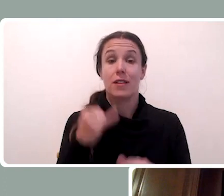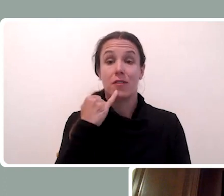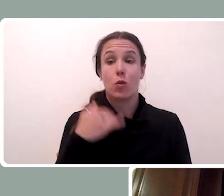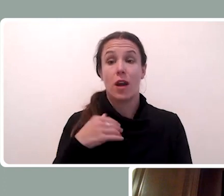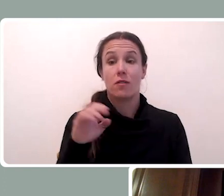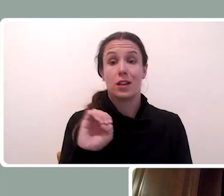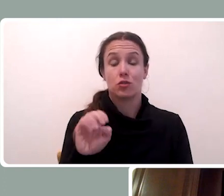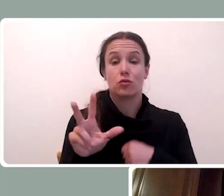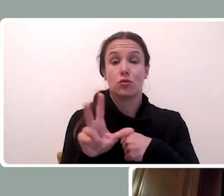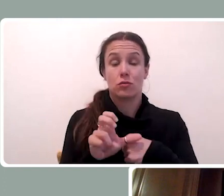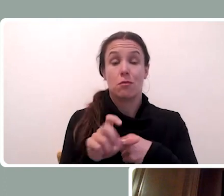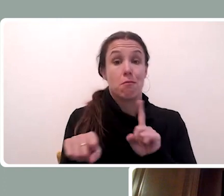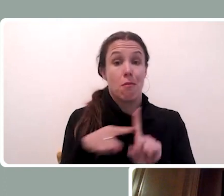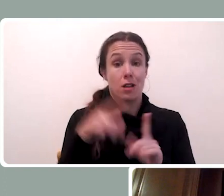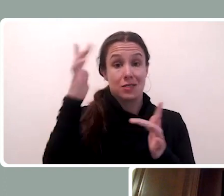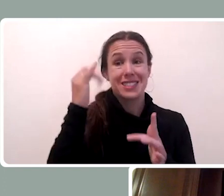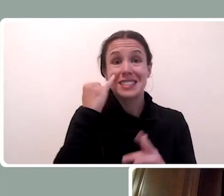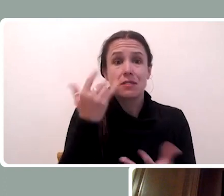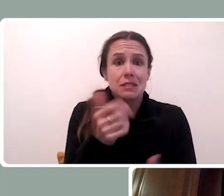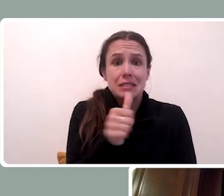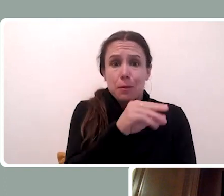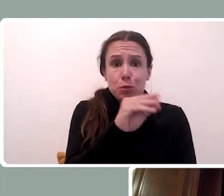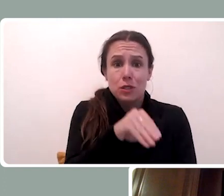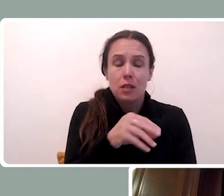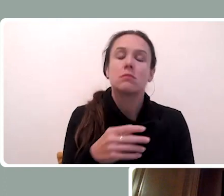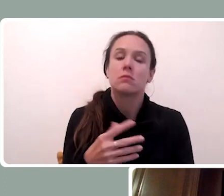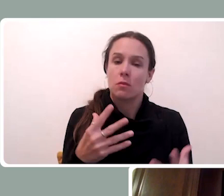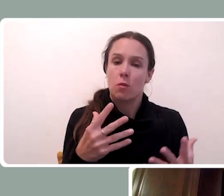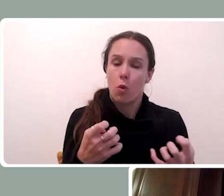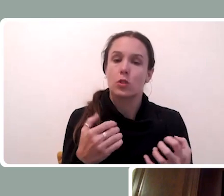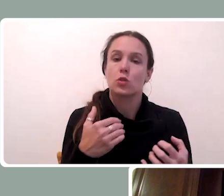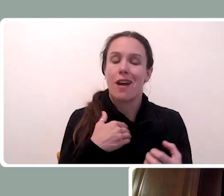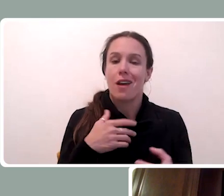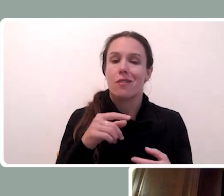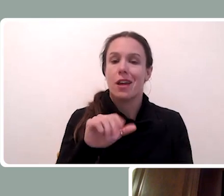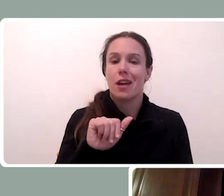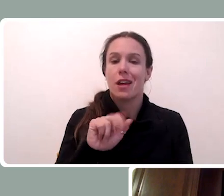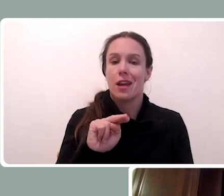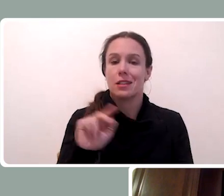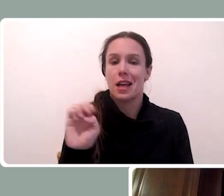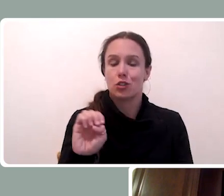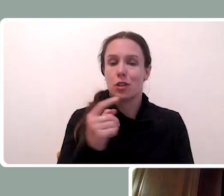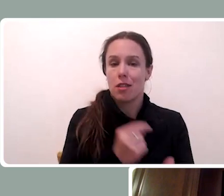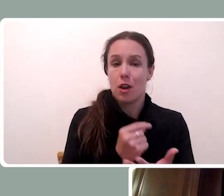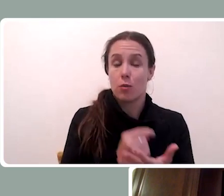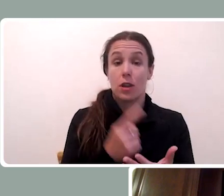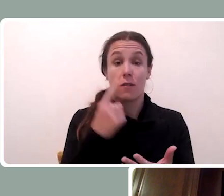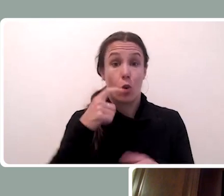receptor positive disease, even if it is 10%, you really want to have someone on anti-estrogen therapy. The duration, I think we spoke about it.